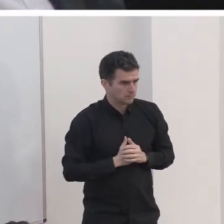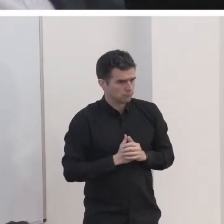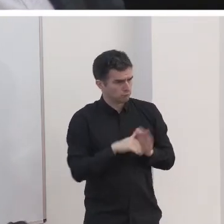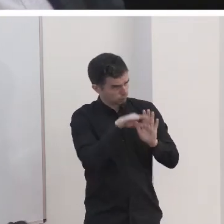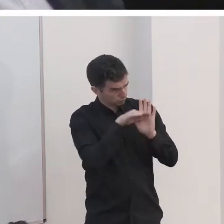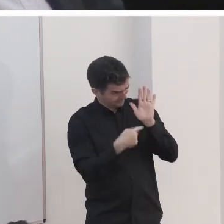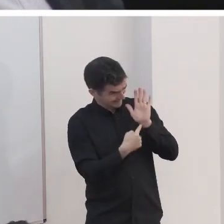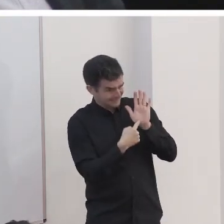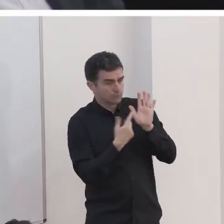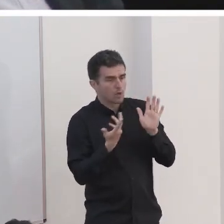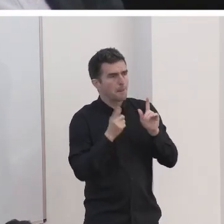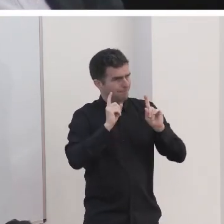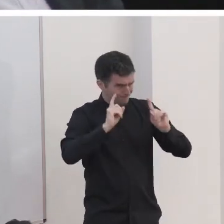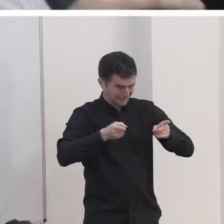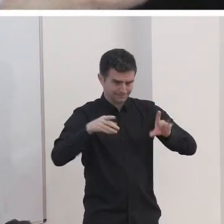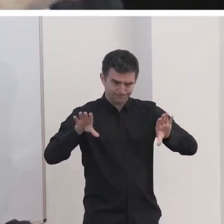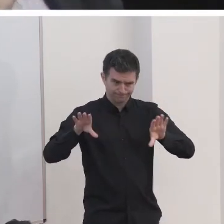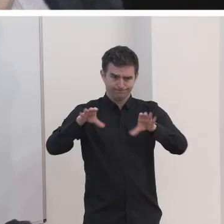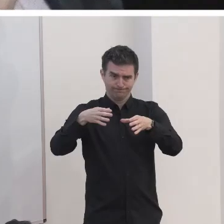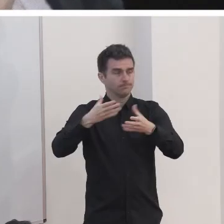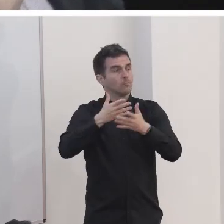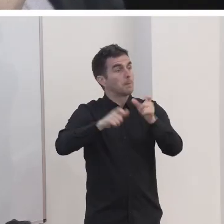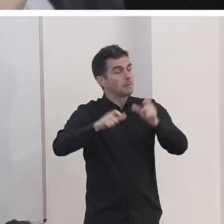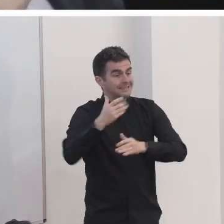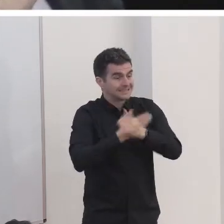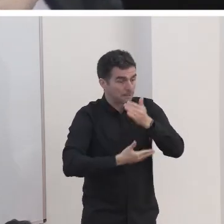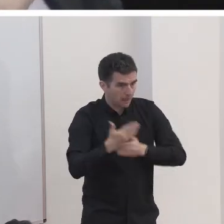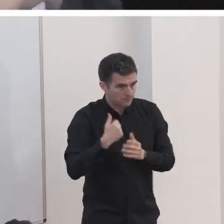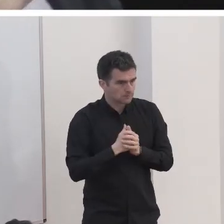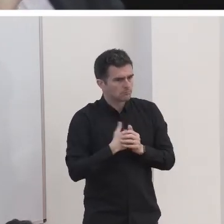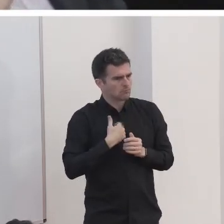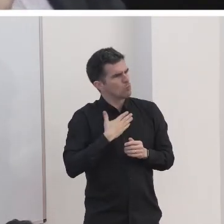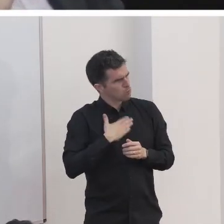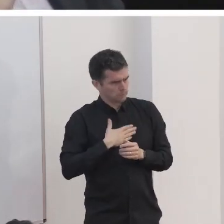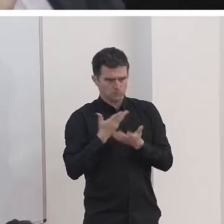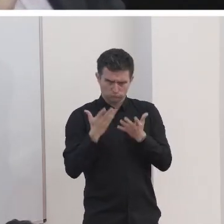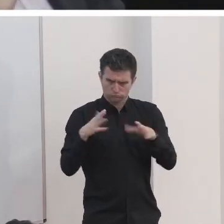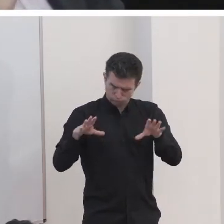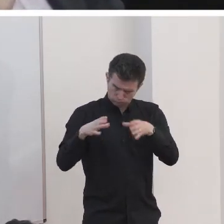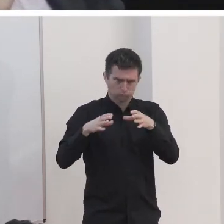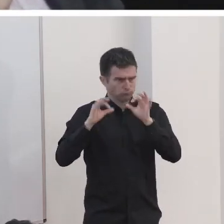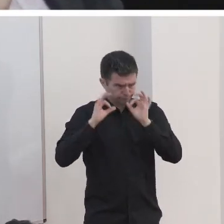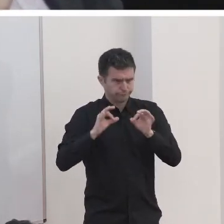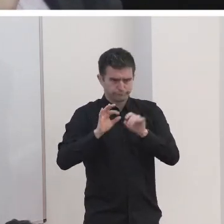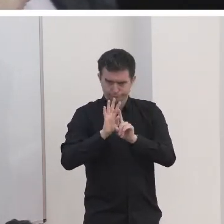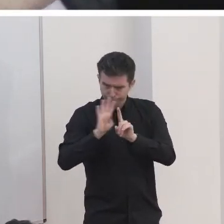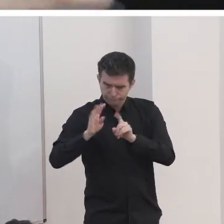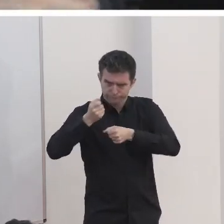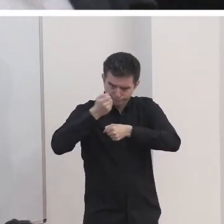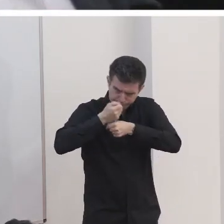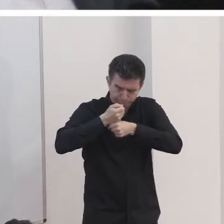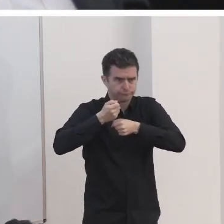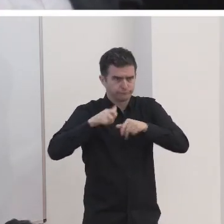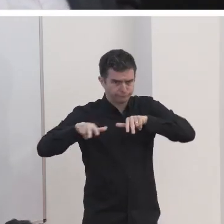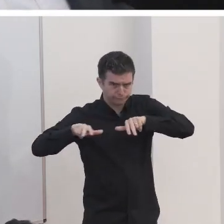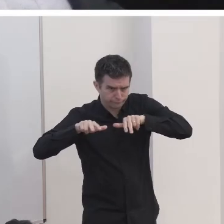former president. You have to give us our commission. You have to do this. You have to do that. But again,